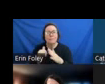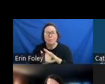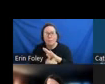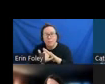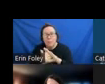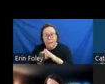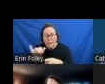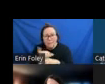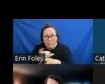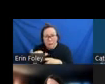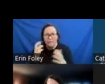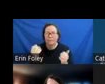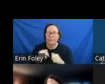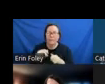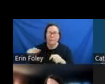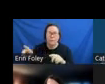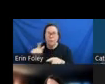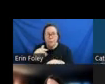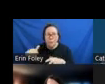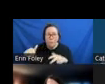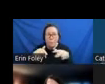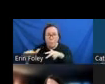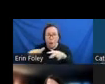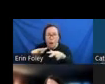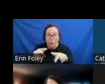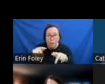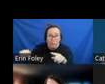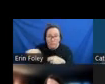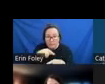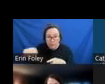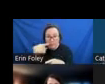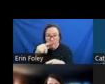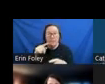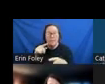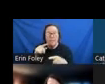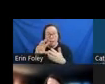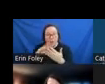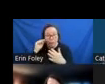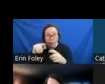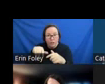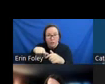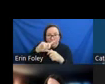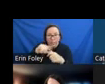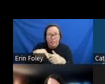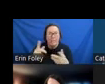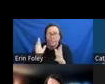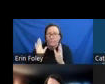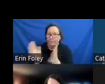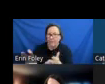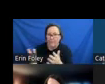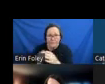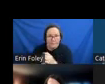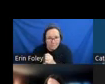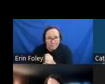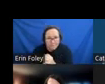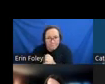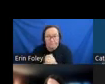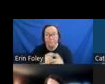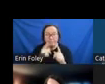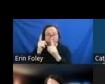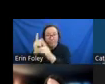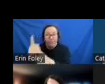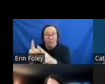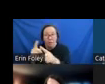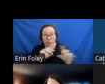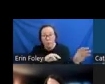the goal is that when the person has their housing subsidy and they move in somewhere, ideally what we should be doing